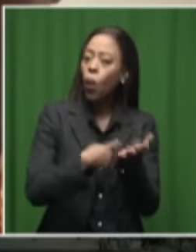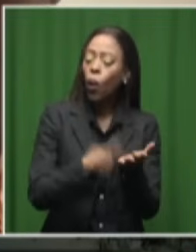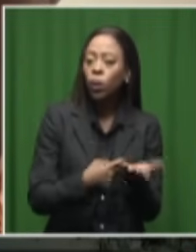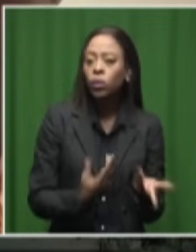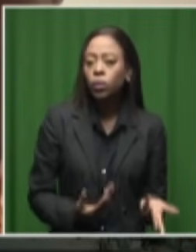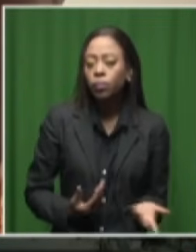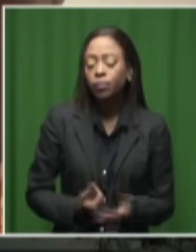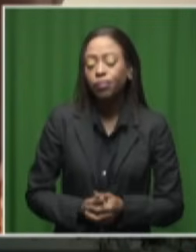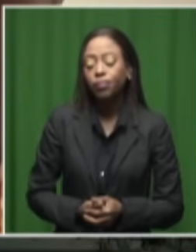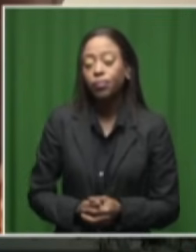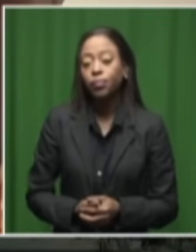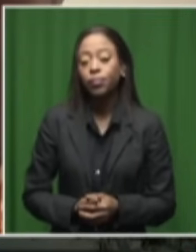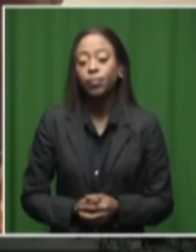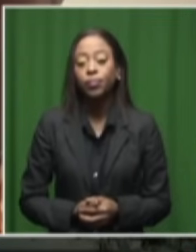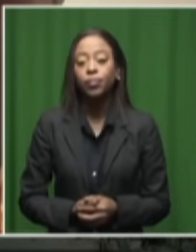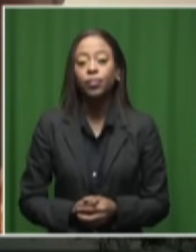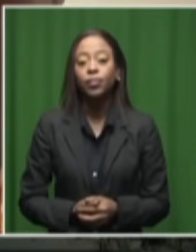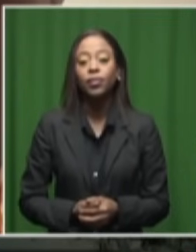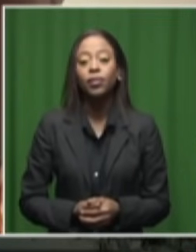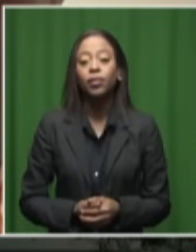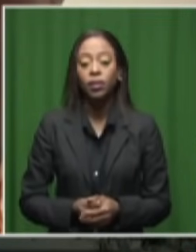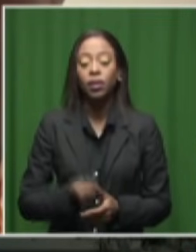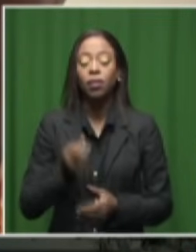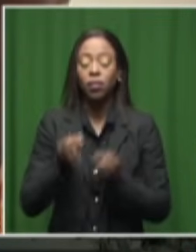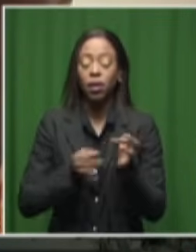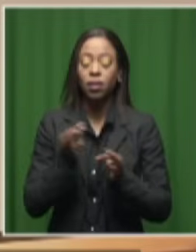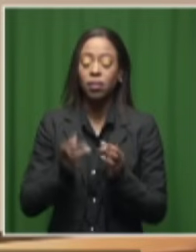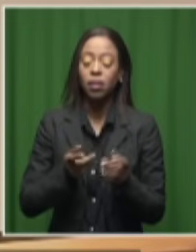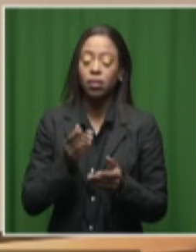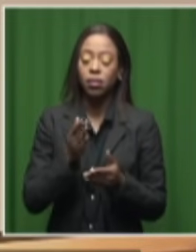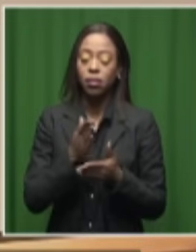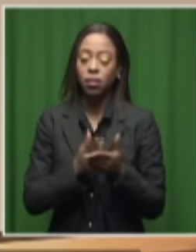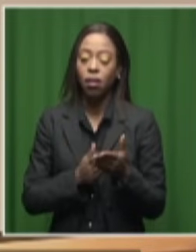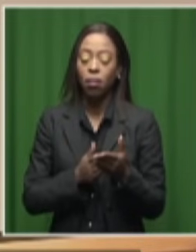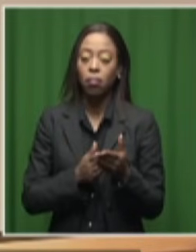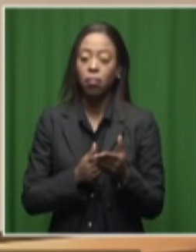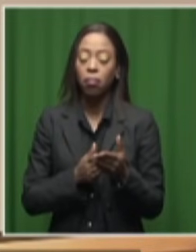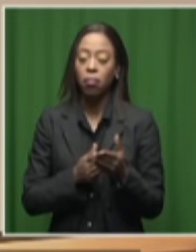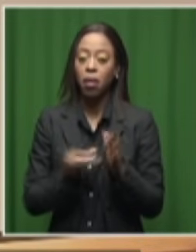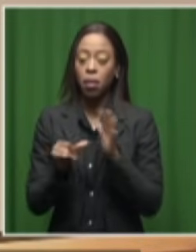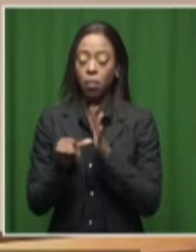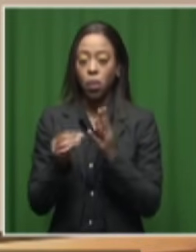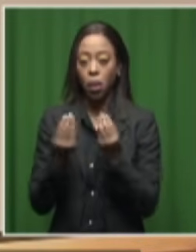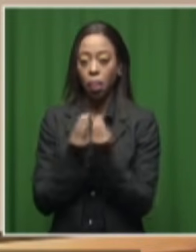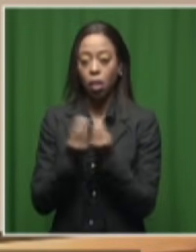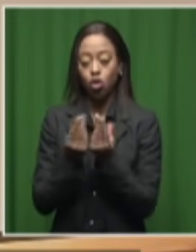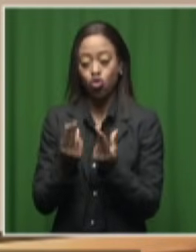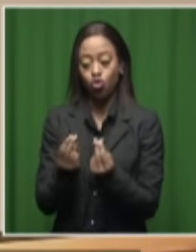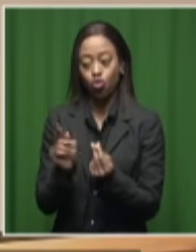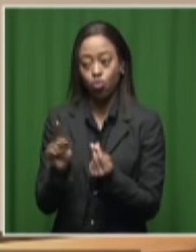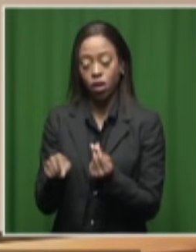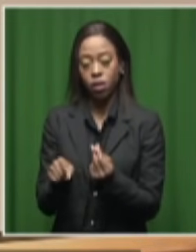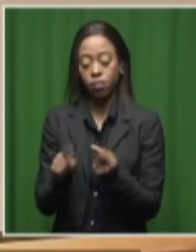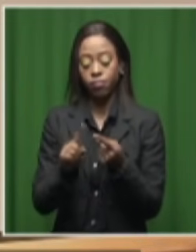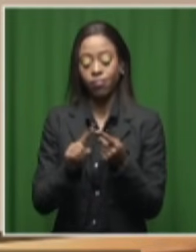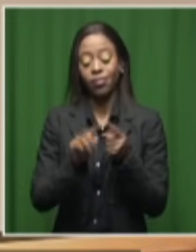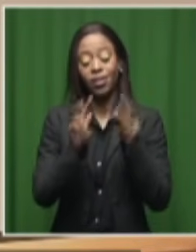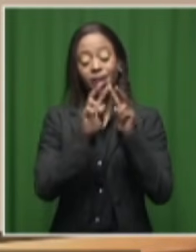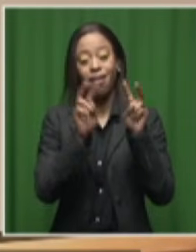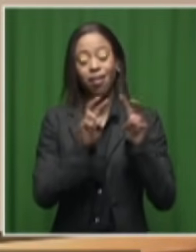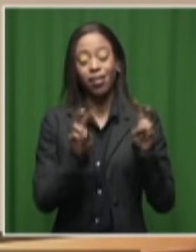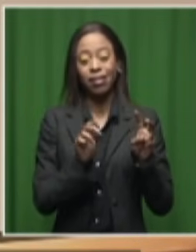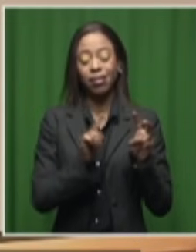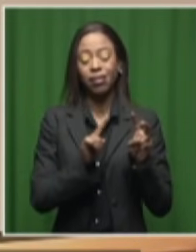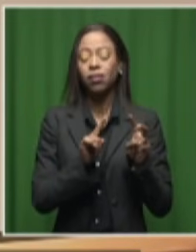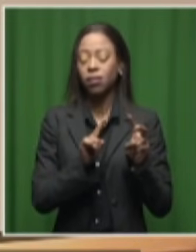First and foremost, we've outlined a couple of key interventions that are necessary. Electricity has been a